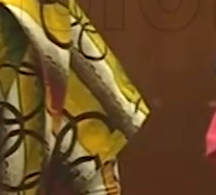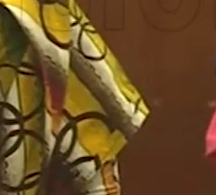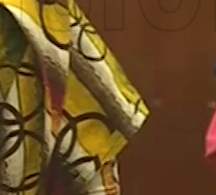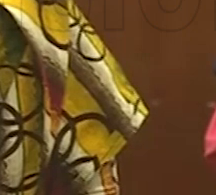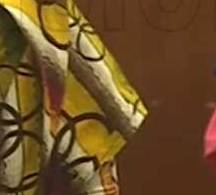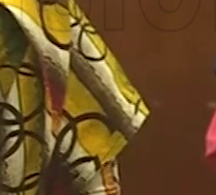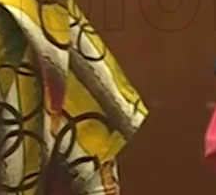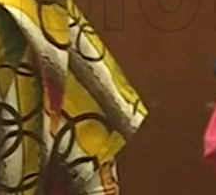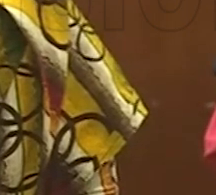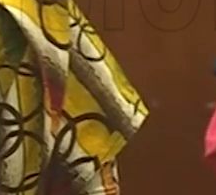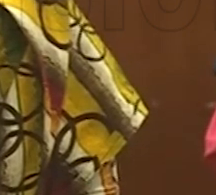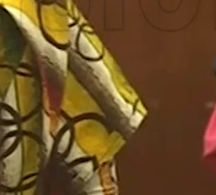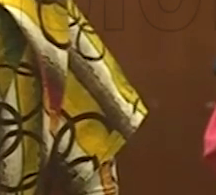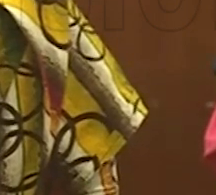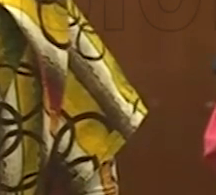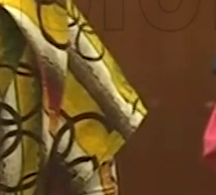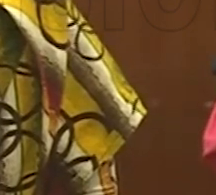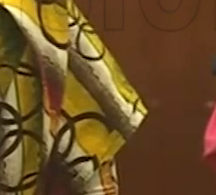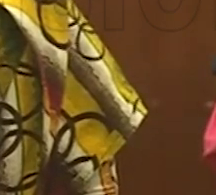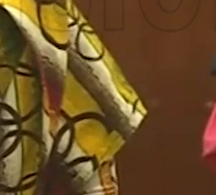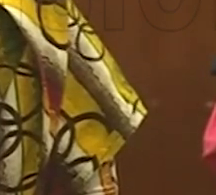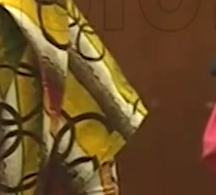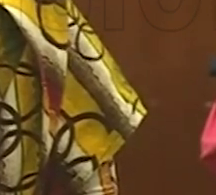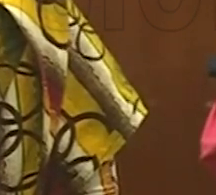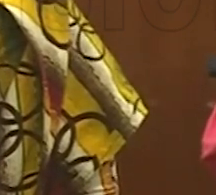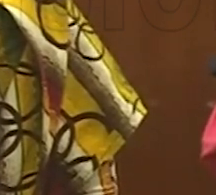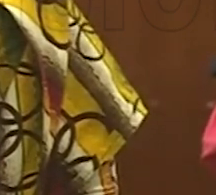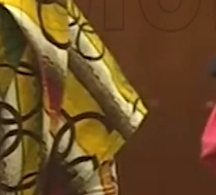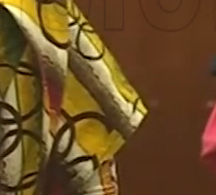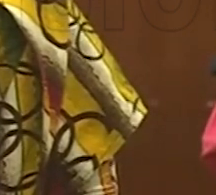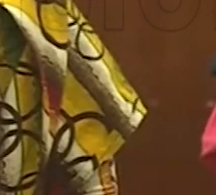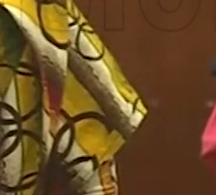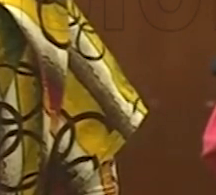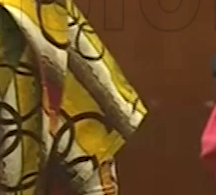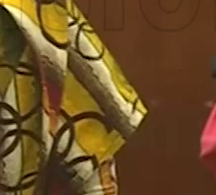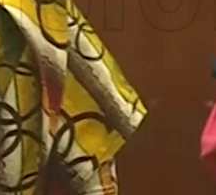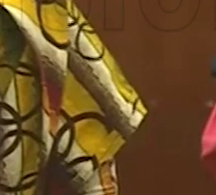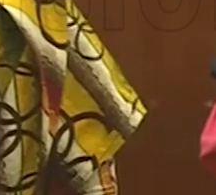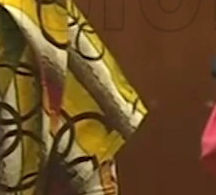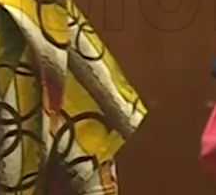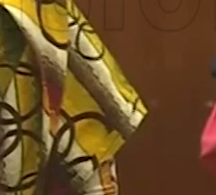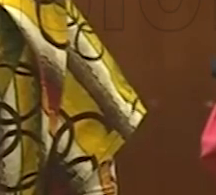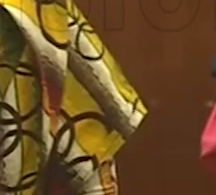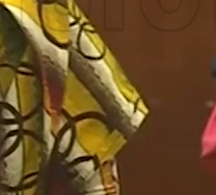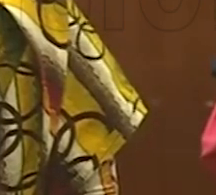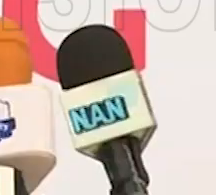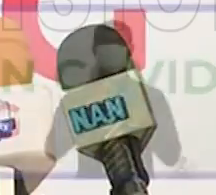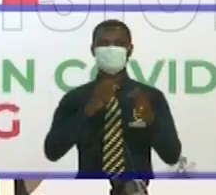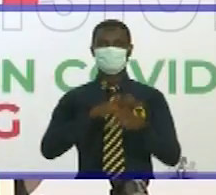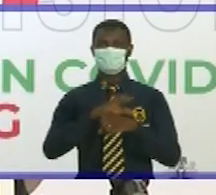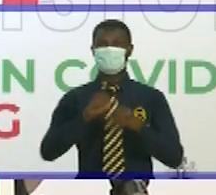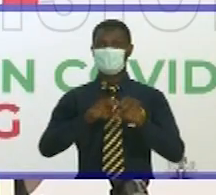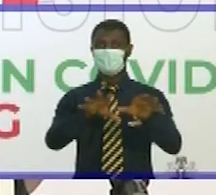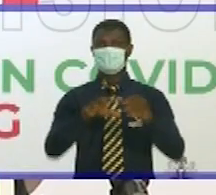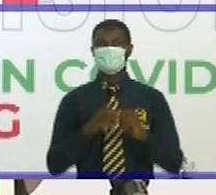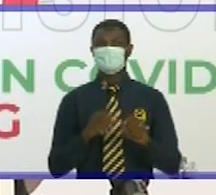ti o nse eto ni apapo fun bi a se nda si oro COVID-19 but